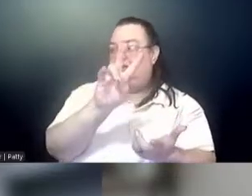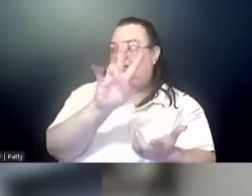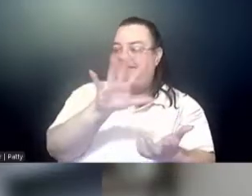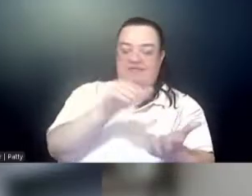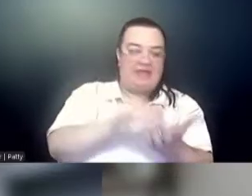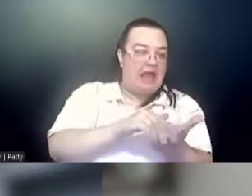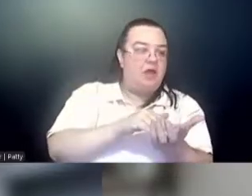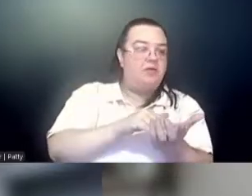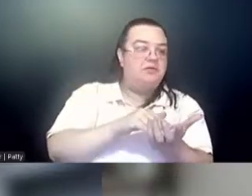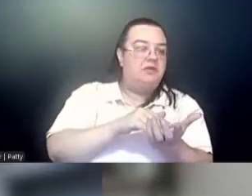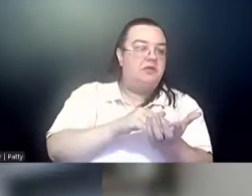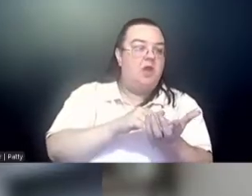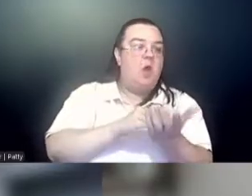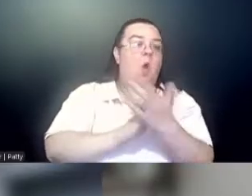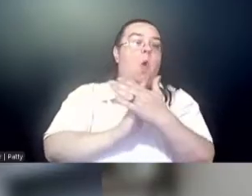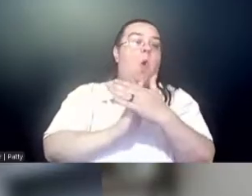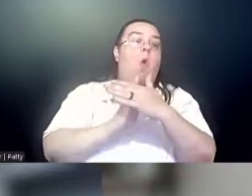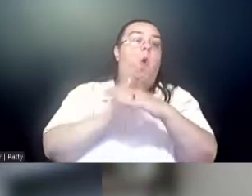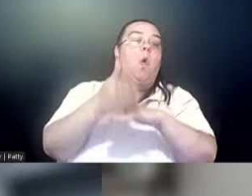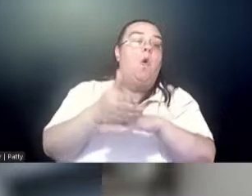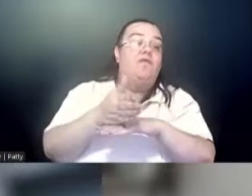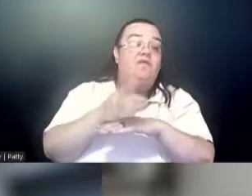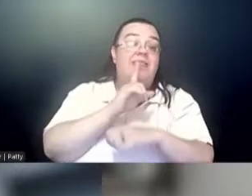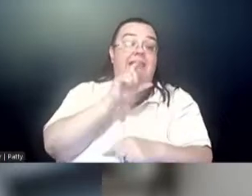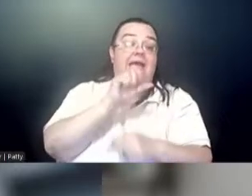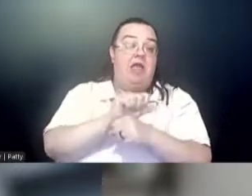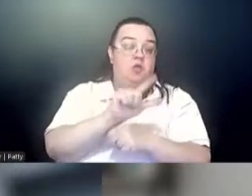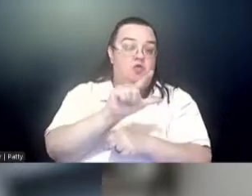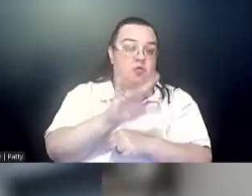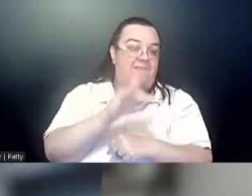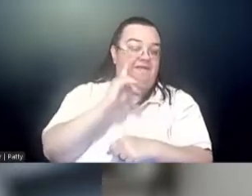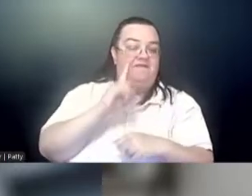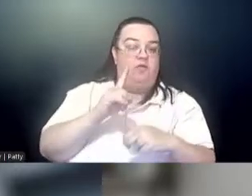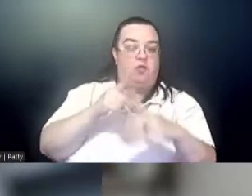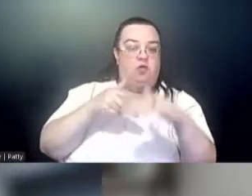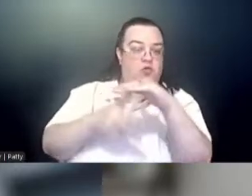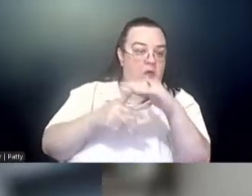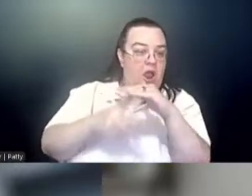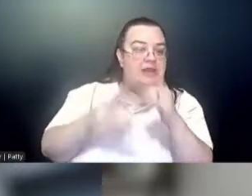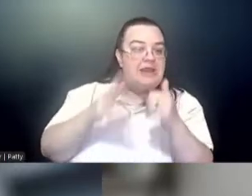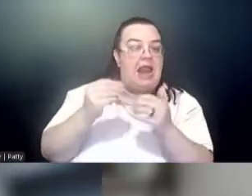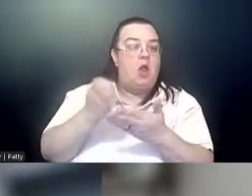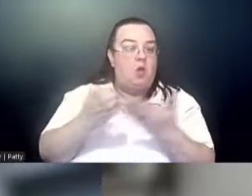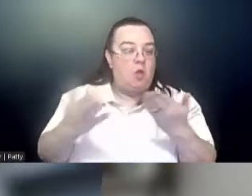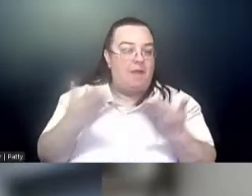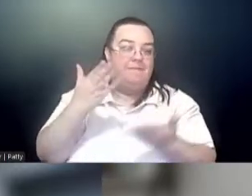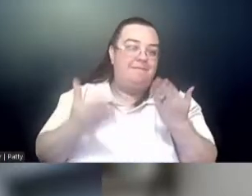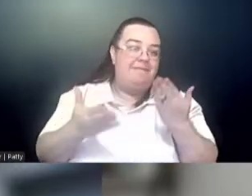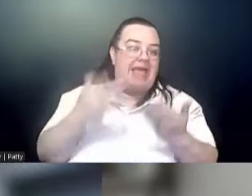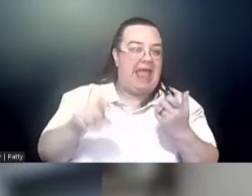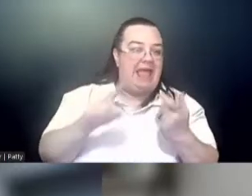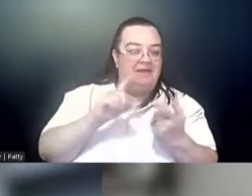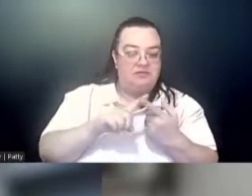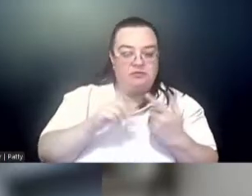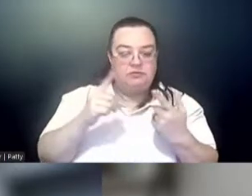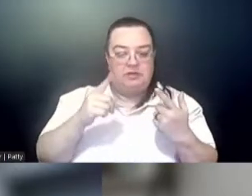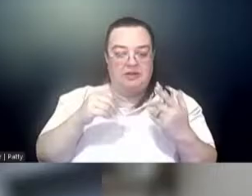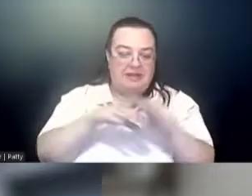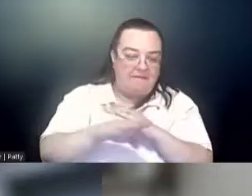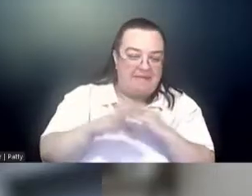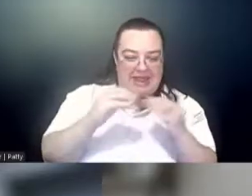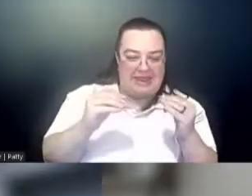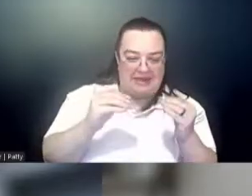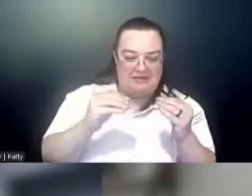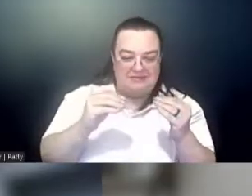$75,000 over the actual 25s for garage and equipment, right? So we're probably going to have to come in and hoover up some of that